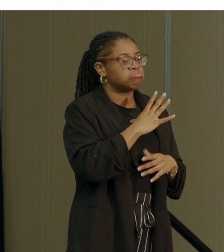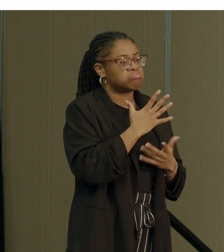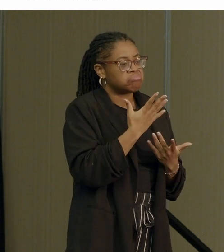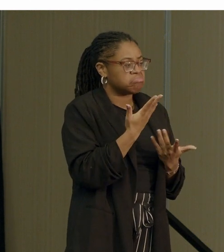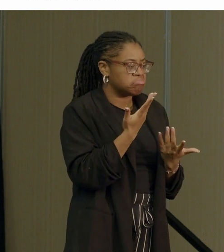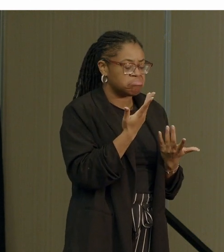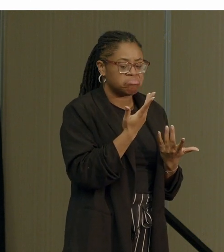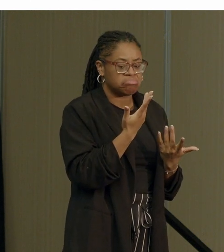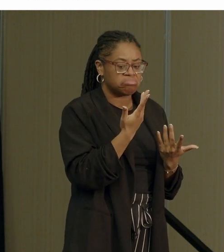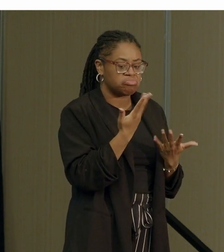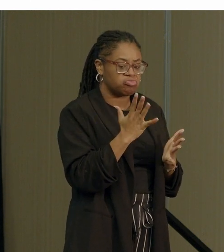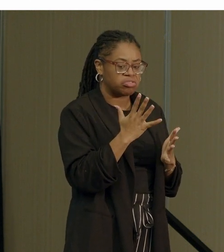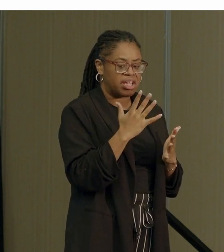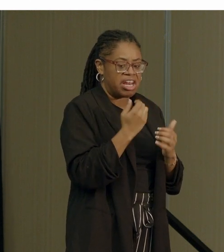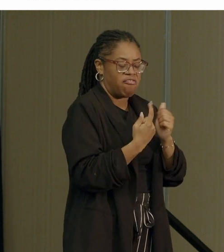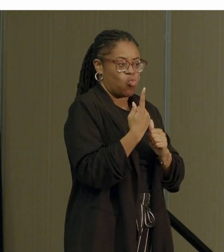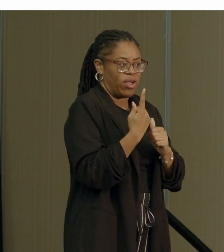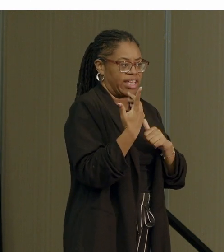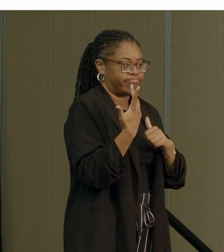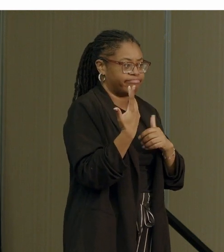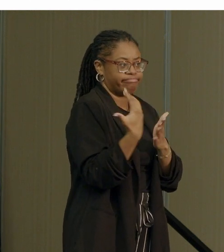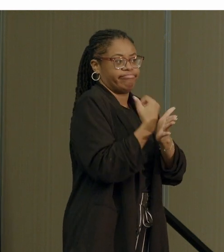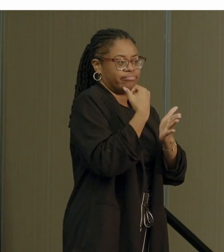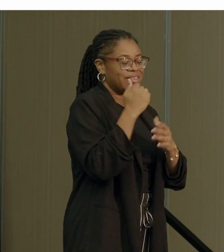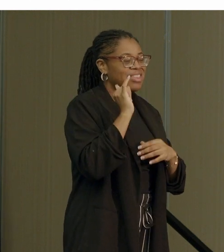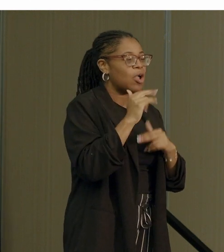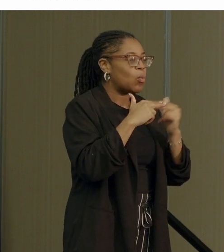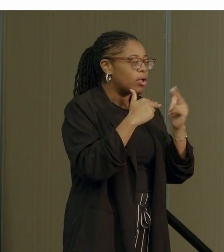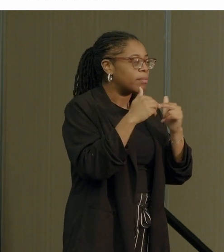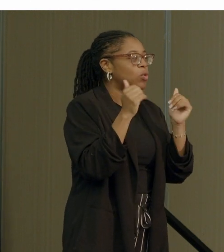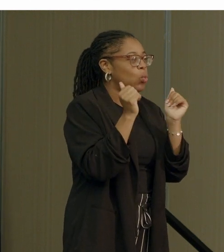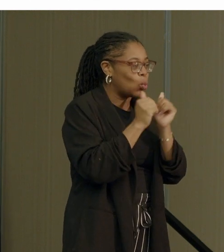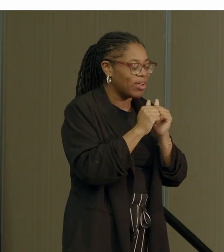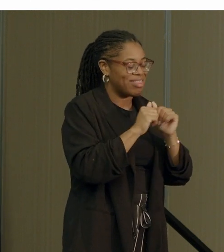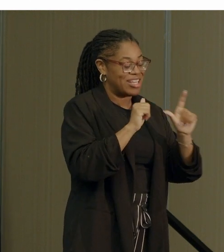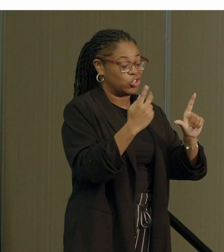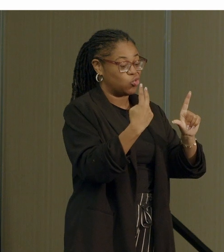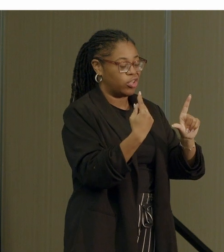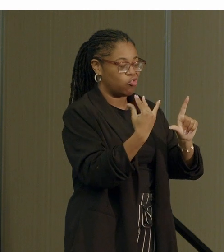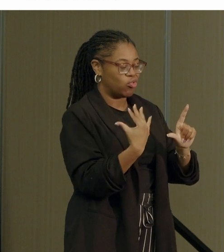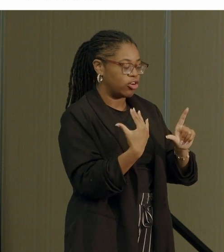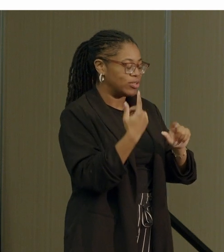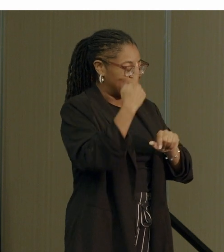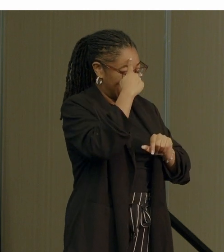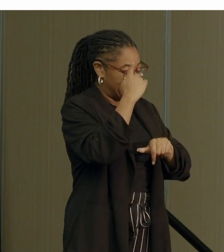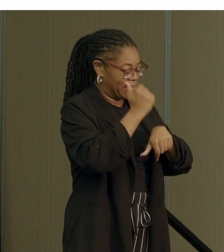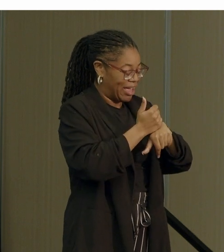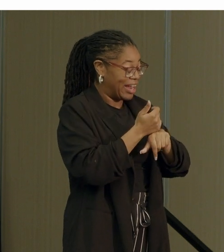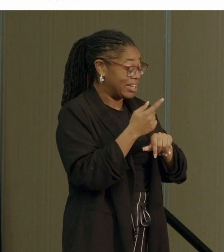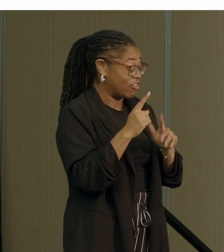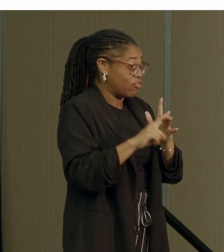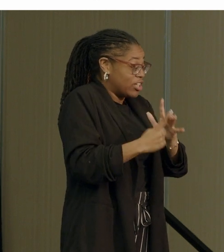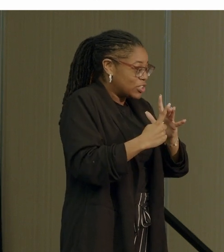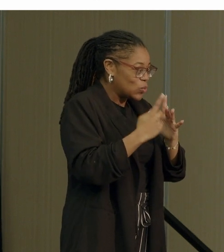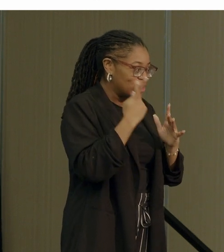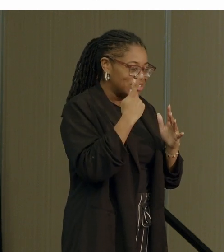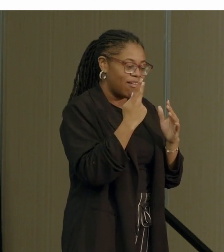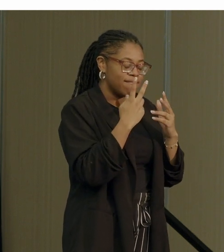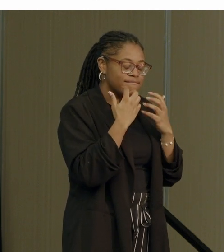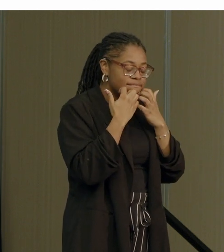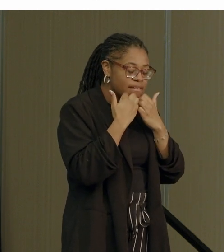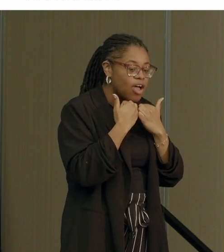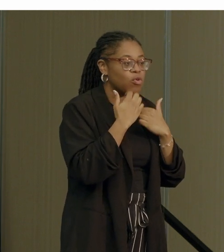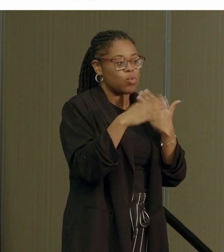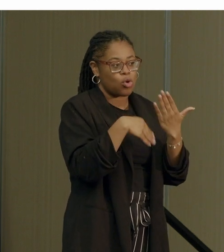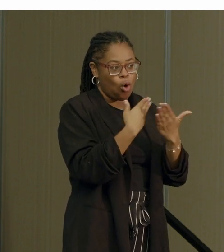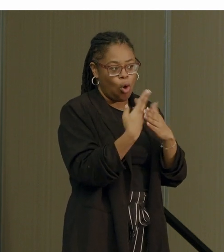place, and everyone can take advantage of this. We built this with screen reader users in mind initially, but we saw so much value to